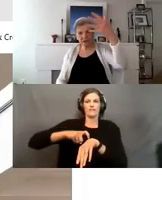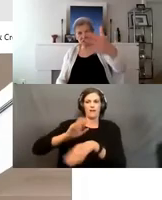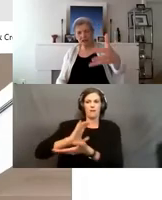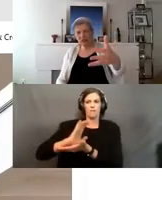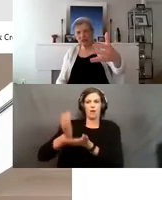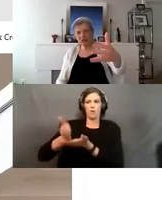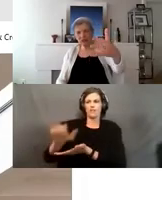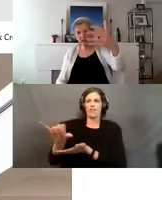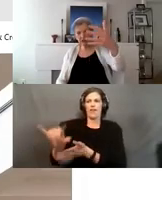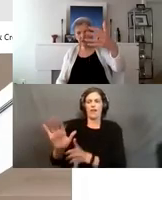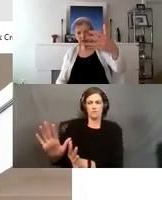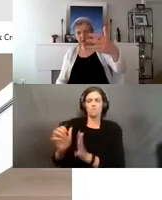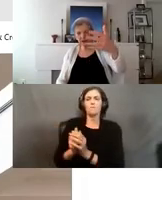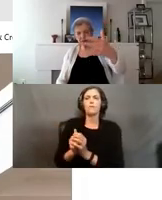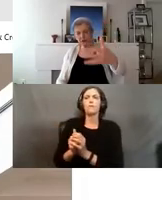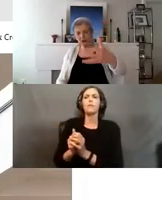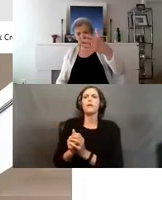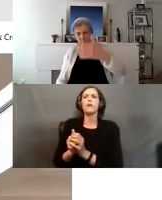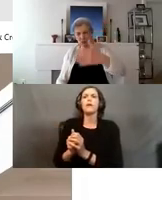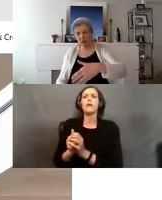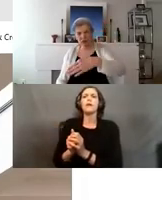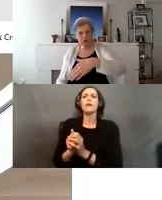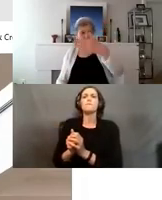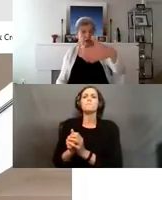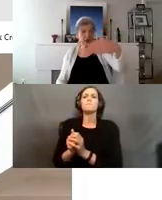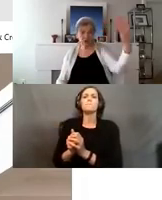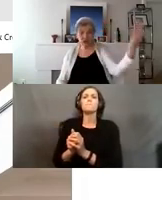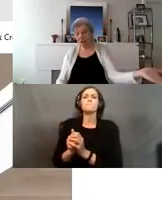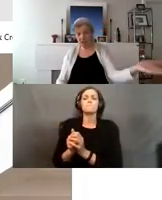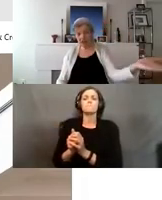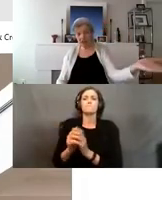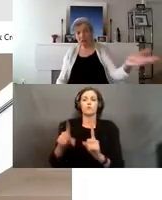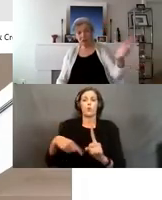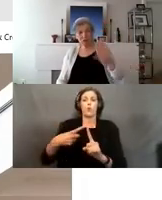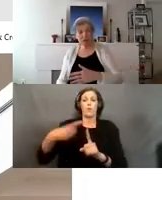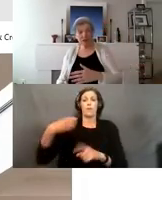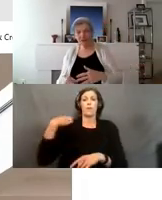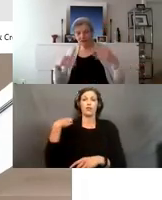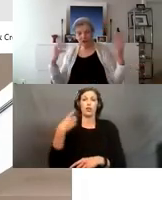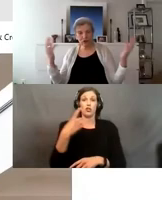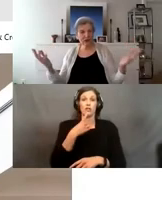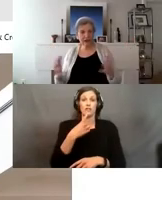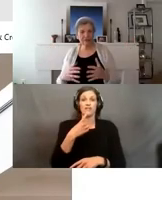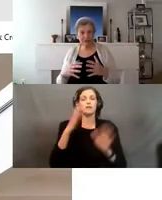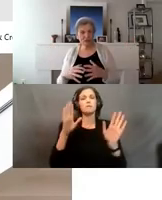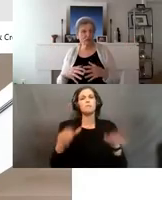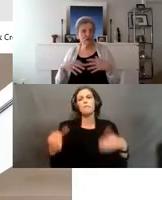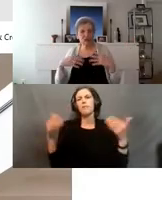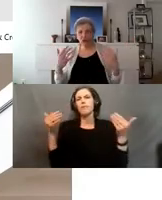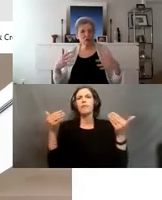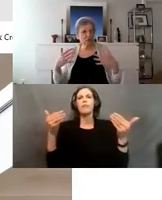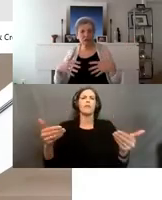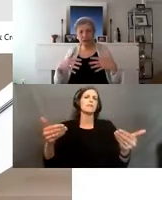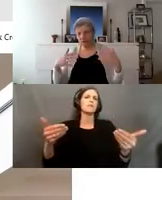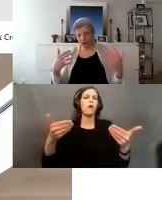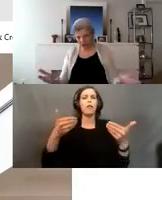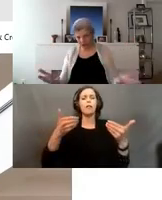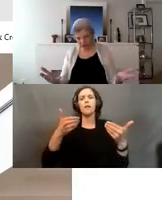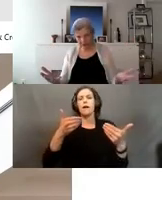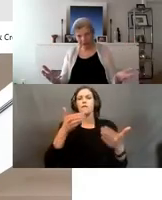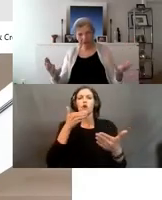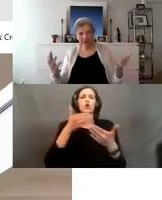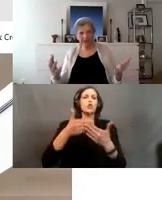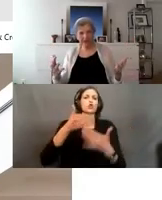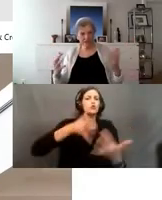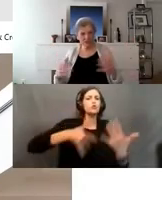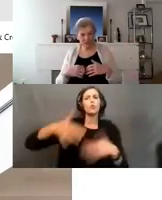be essentially at the point at which the chair says, well, let's all have a good social time together